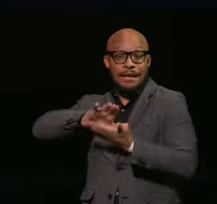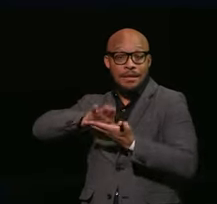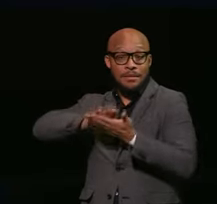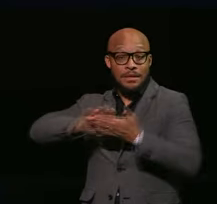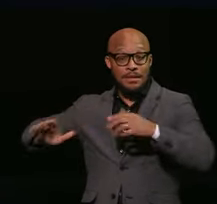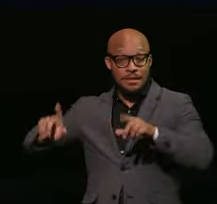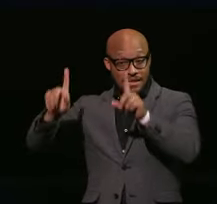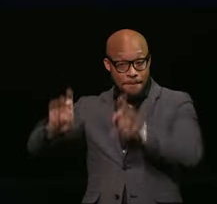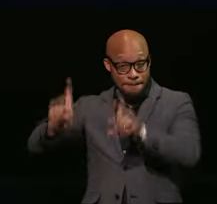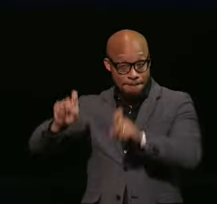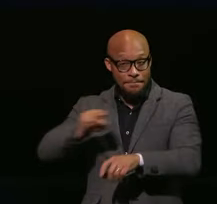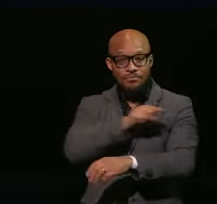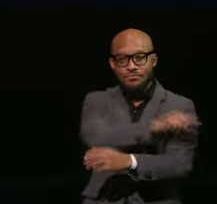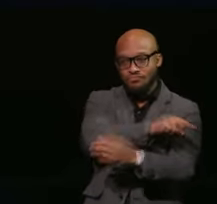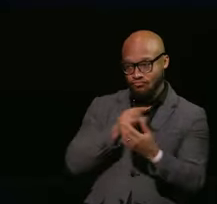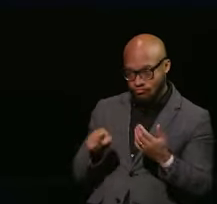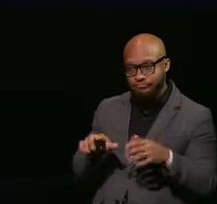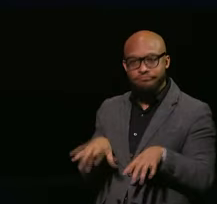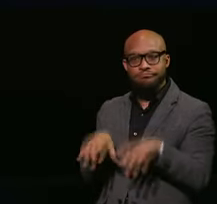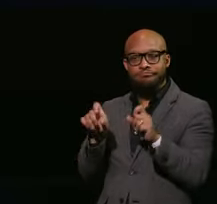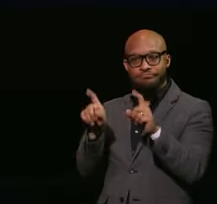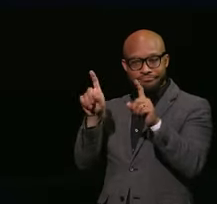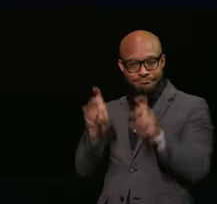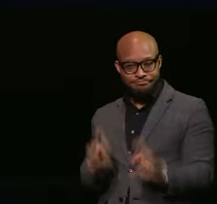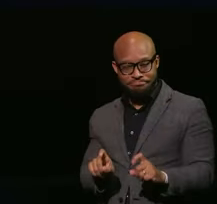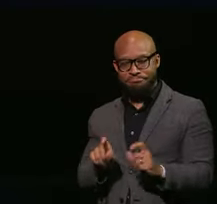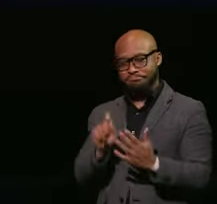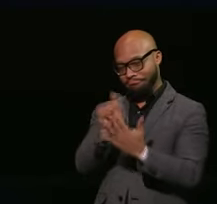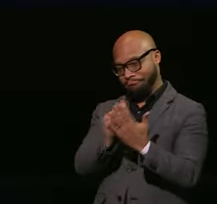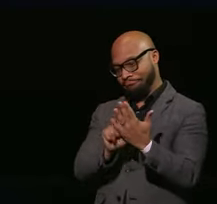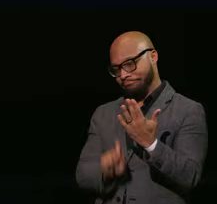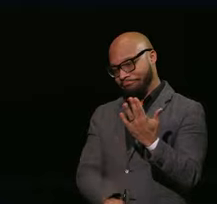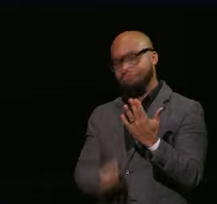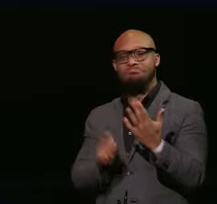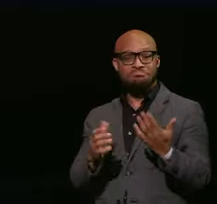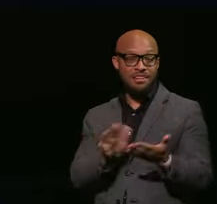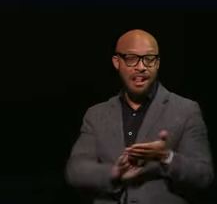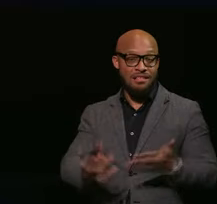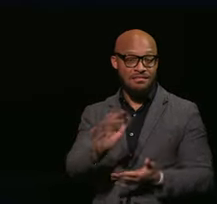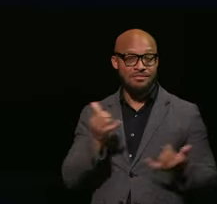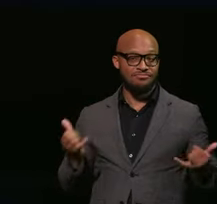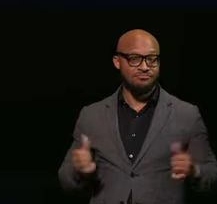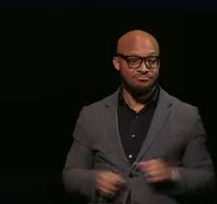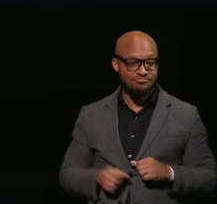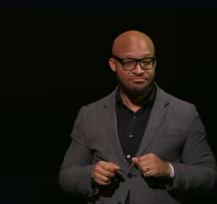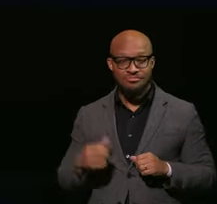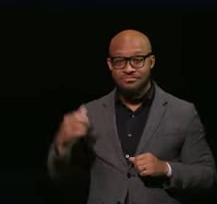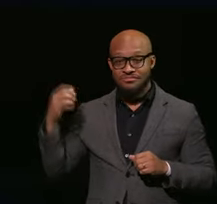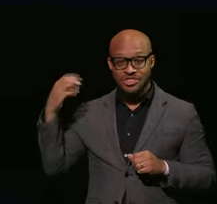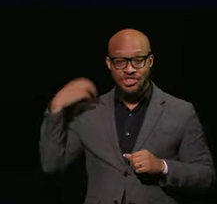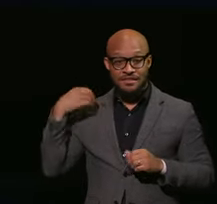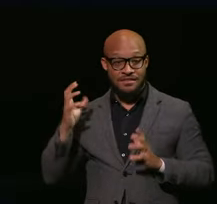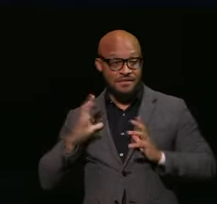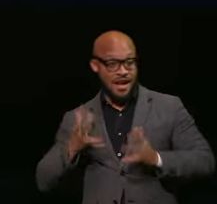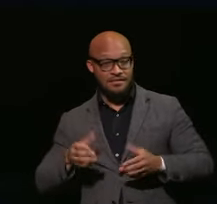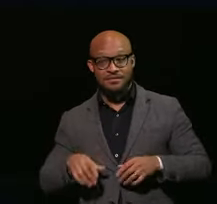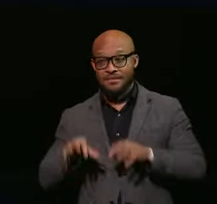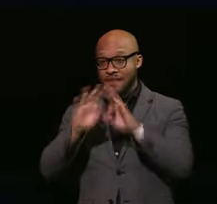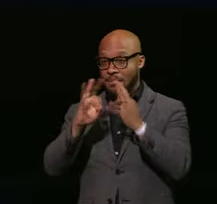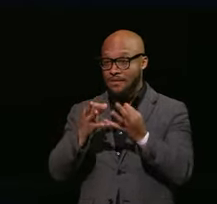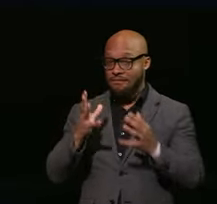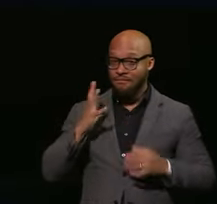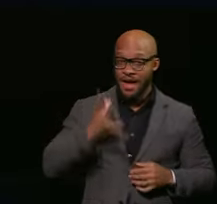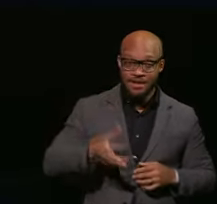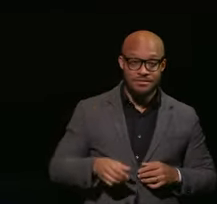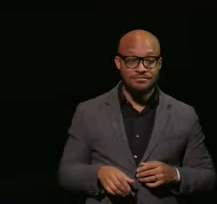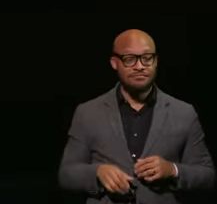college. And Ranjit is fine. The family's fine, and he's coming. He's my plus one. He